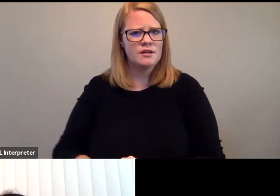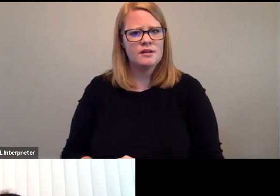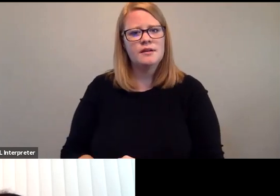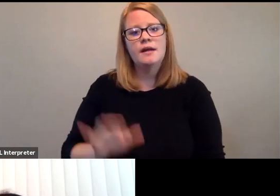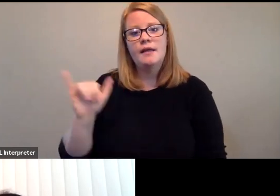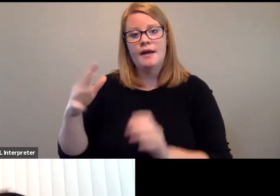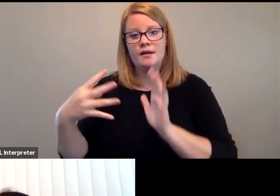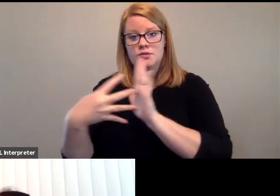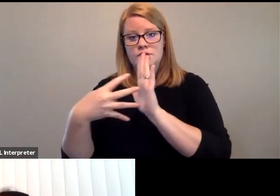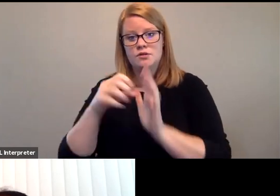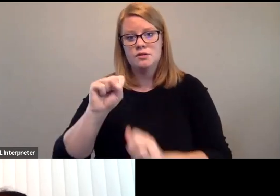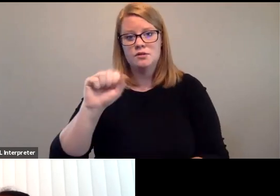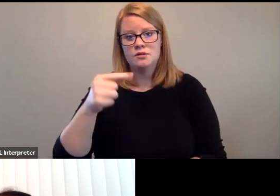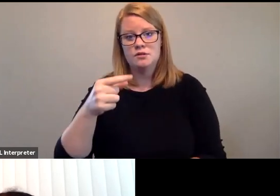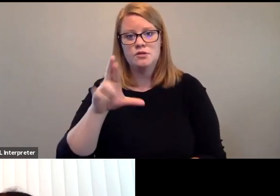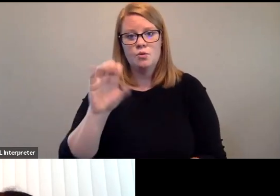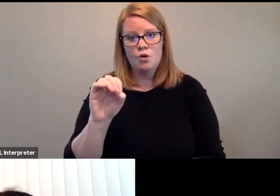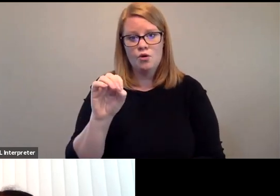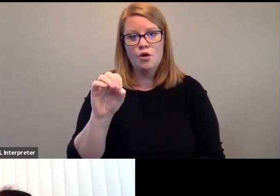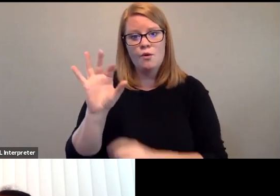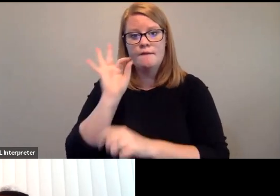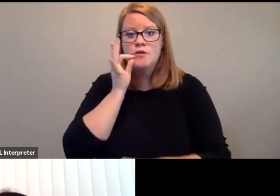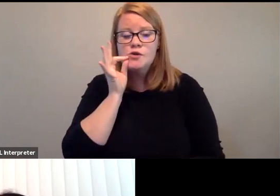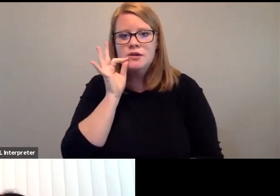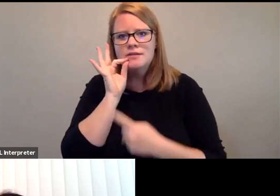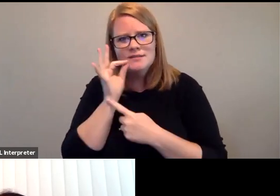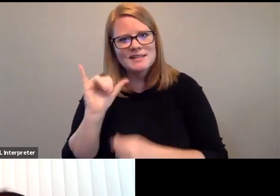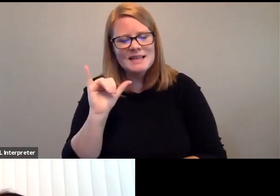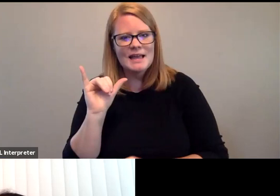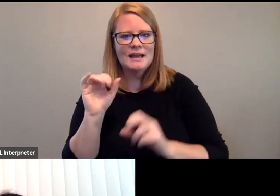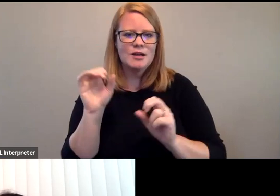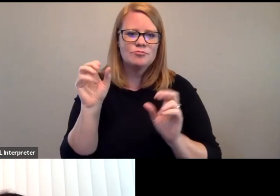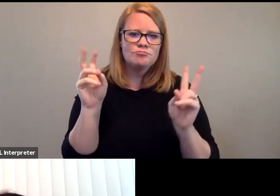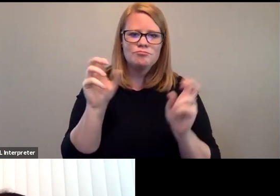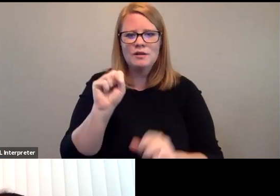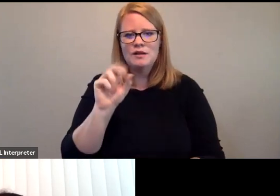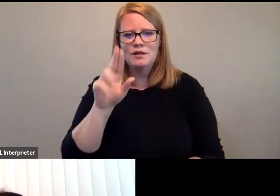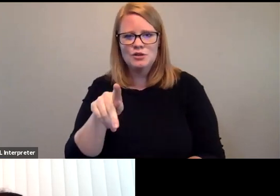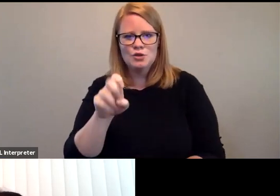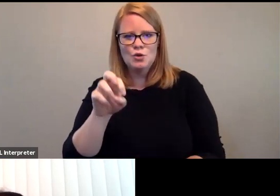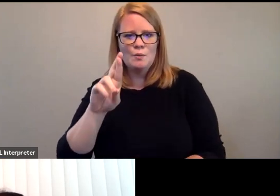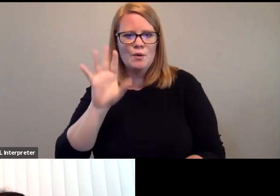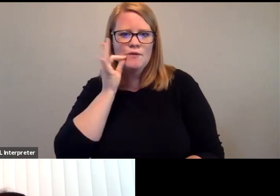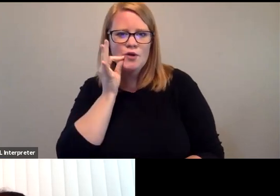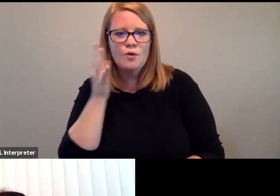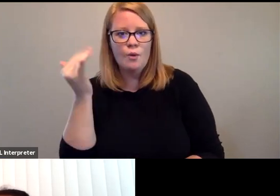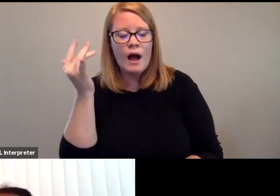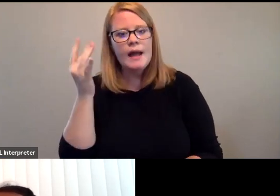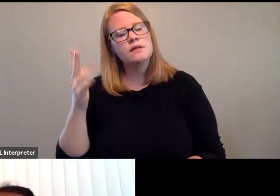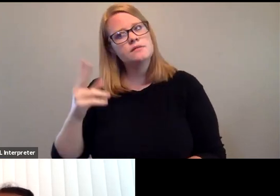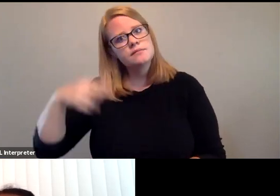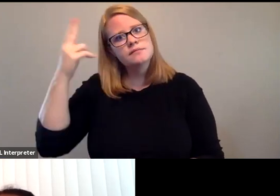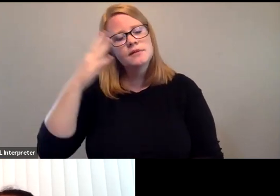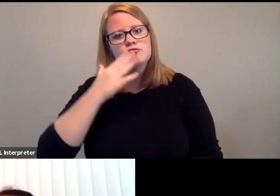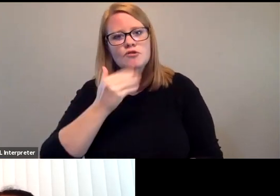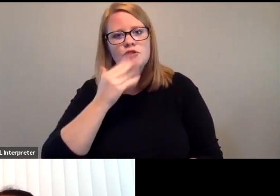all the foods out there, it has the most amount of sugar, and it will sustain you, you know, and that's something that you can keep for the whole year